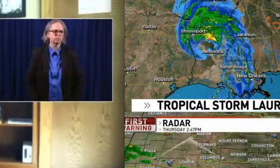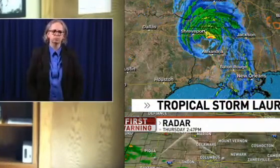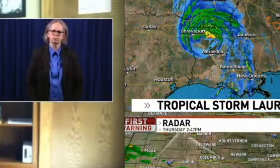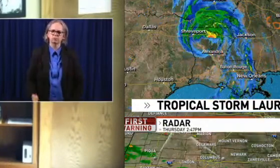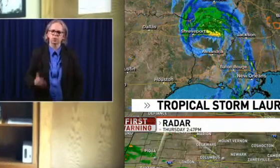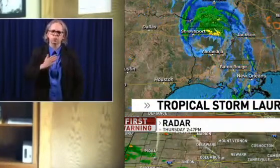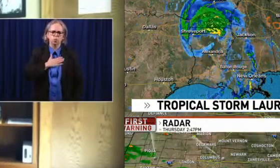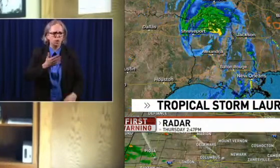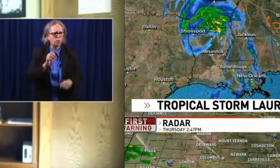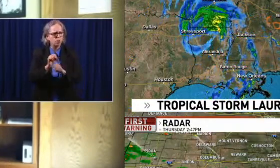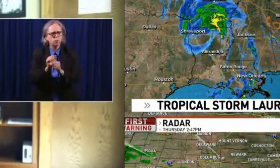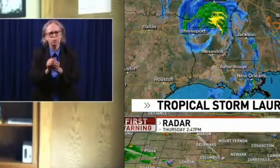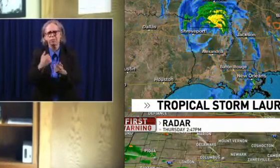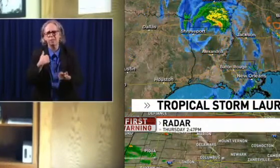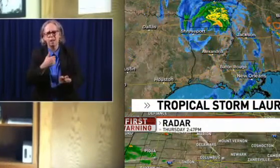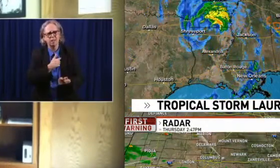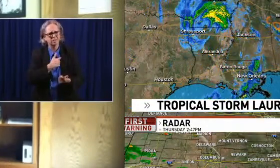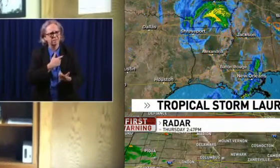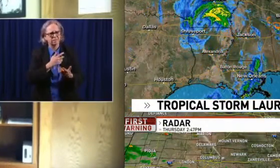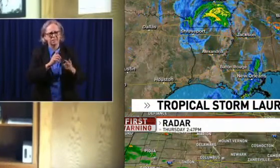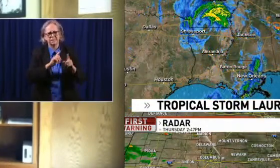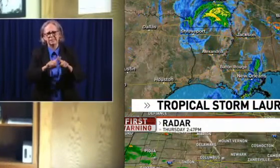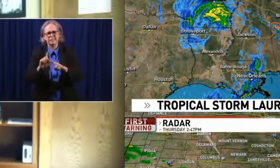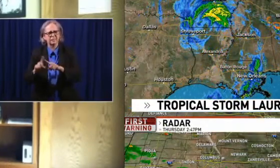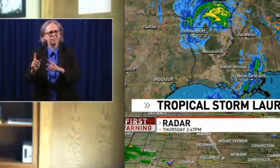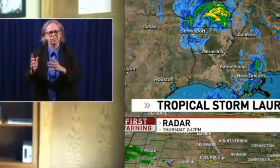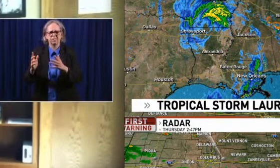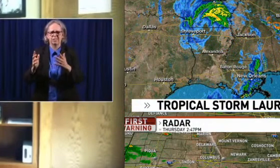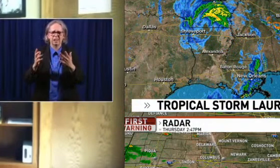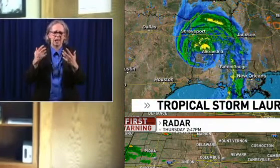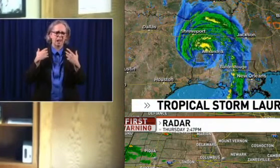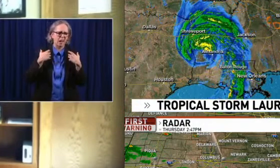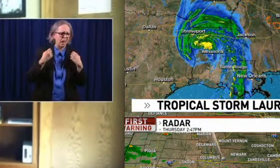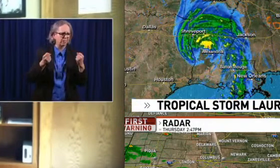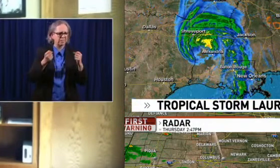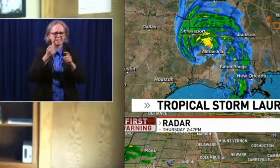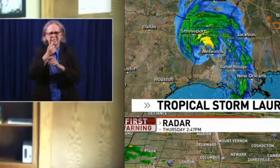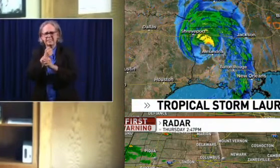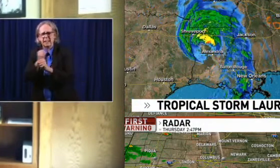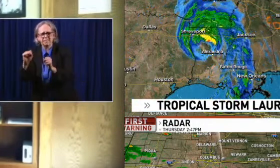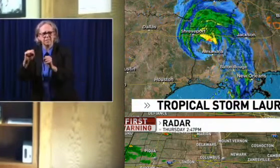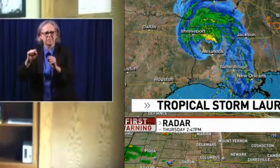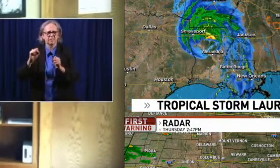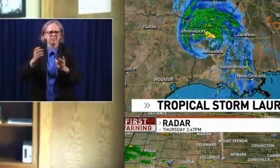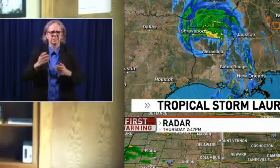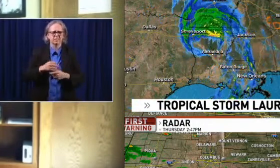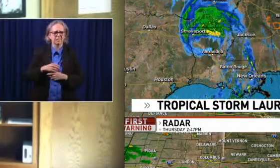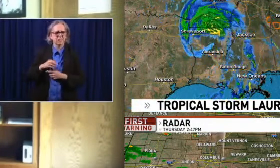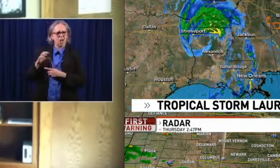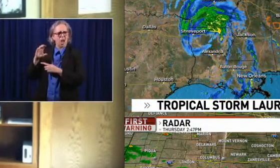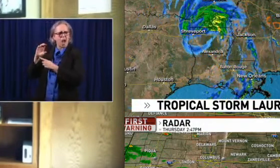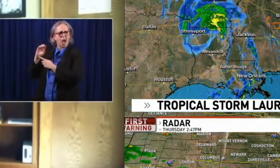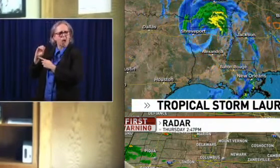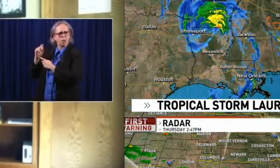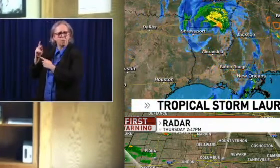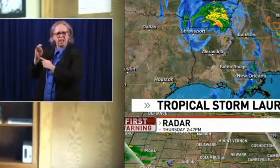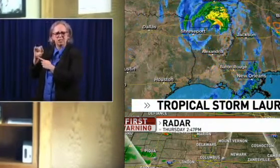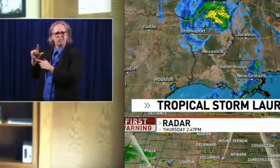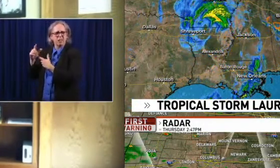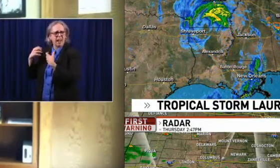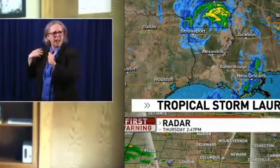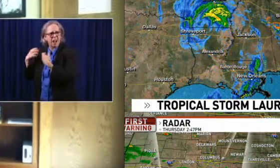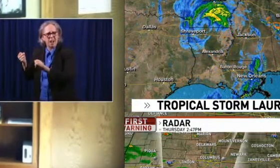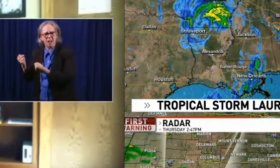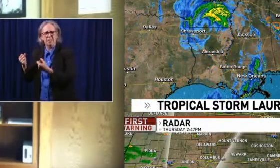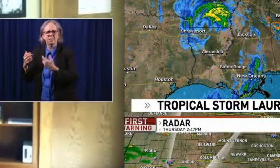our occupational, environmental, health and safety areas. They've been tremendous. And I know they have at all the other universities because